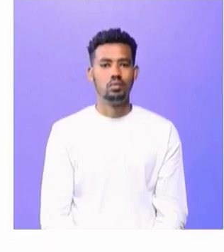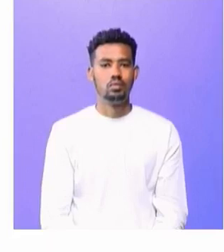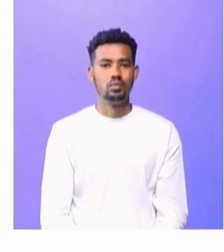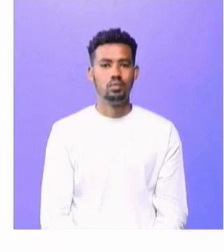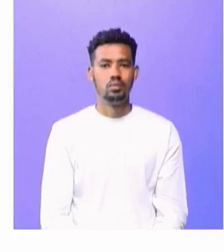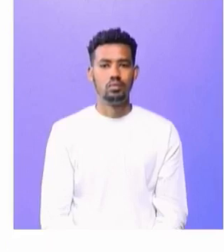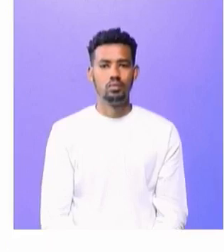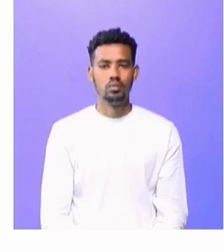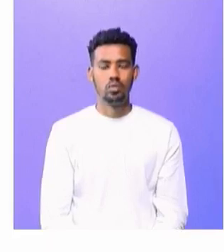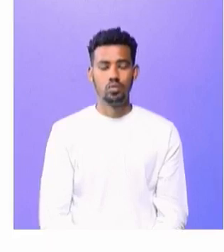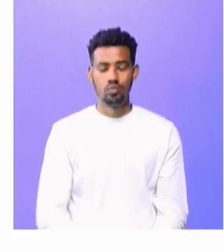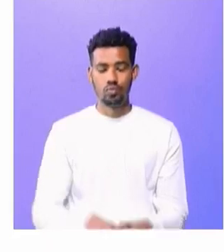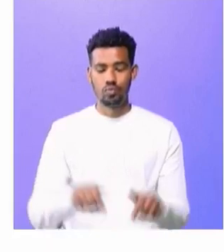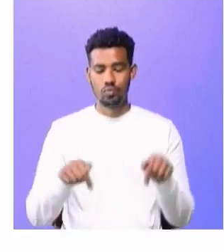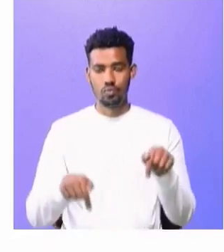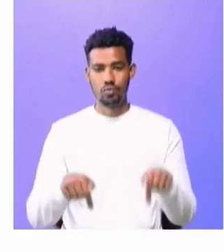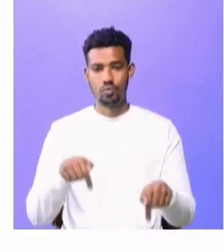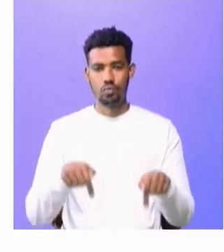Food.